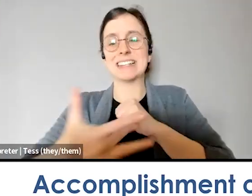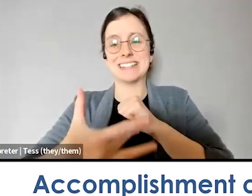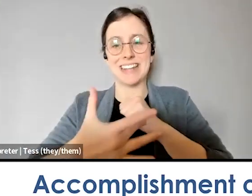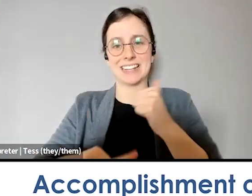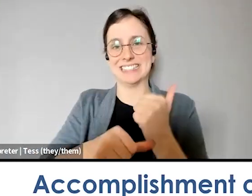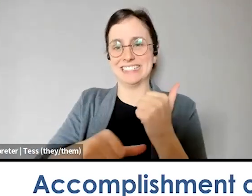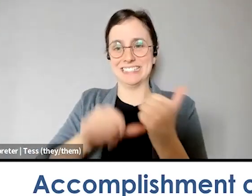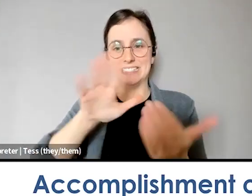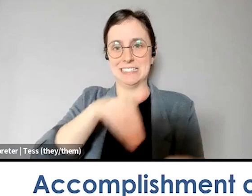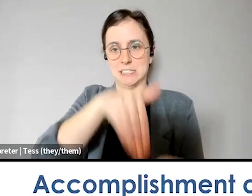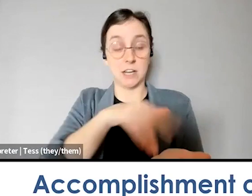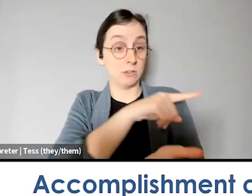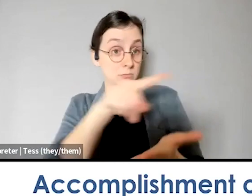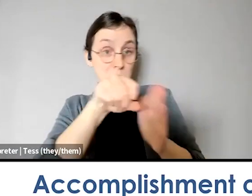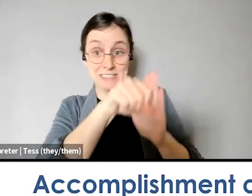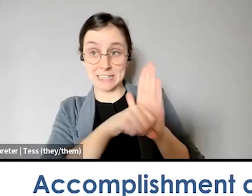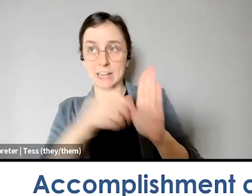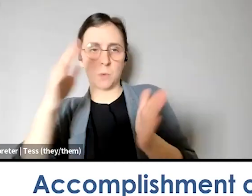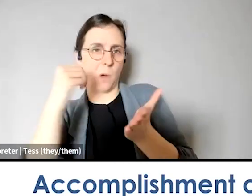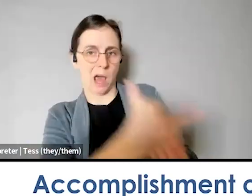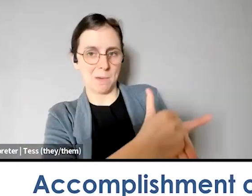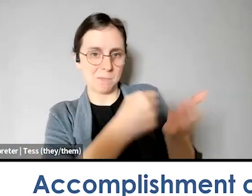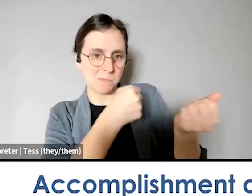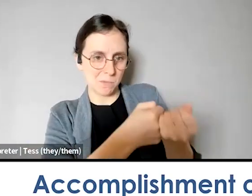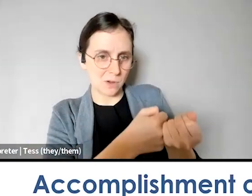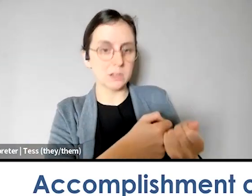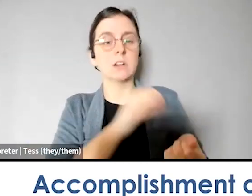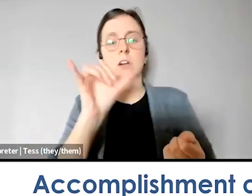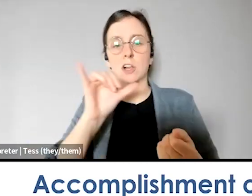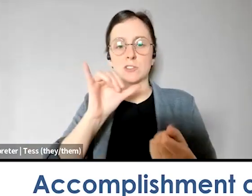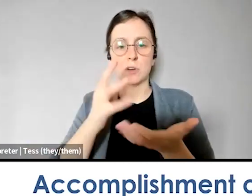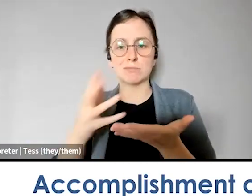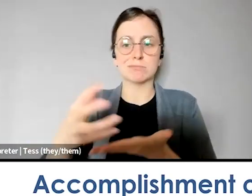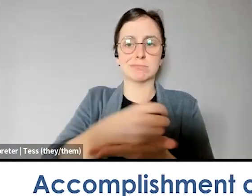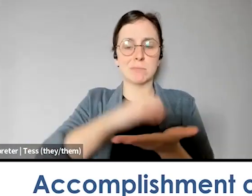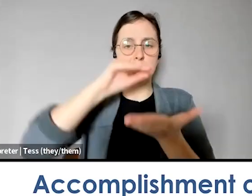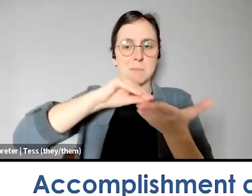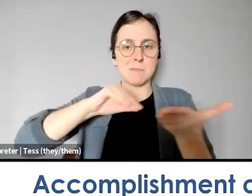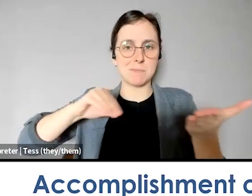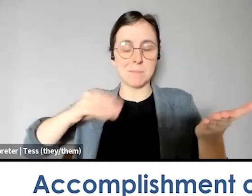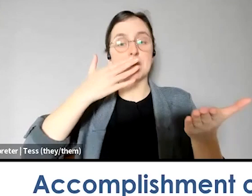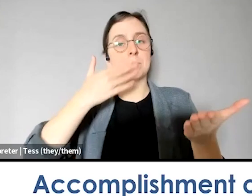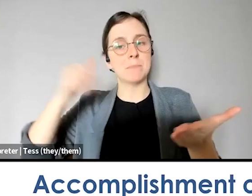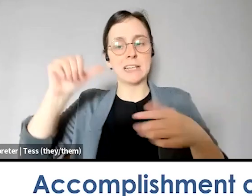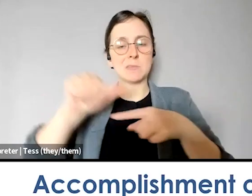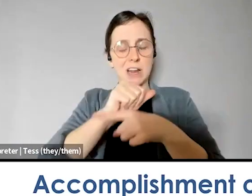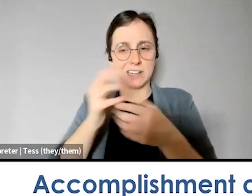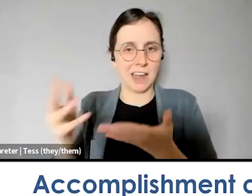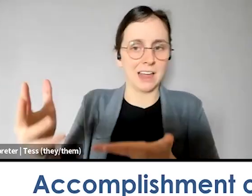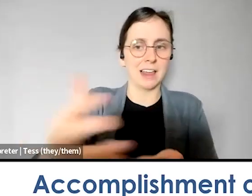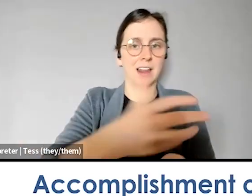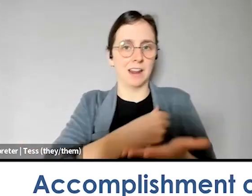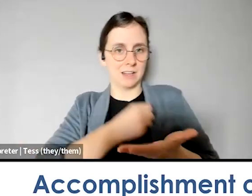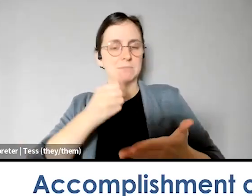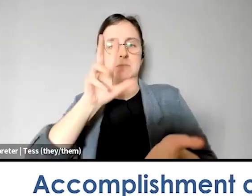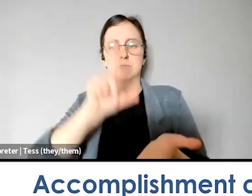states. They will issue a compendium of best practices. They will, the Lifeline Improvement